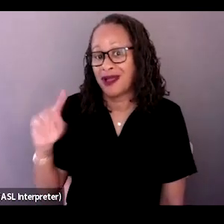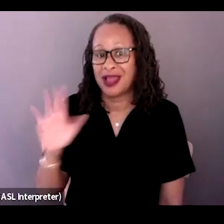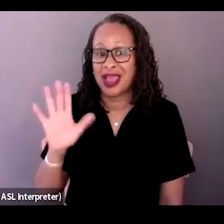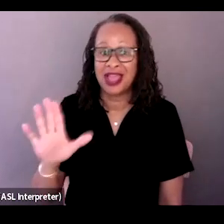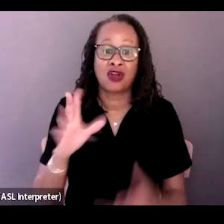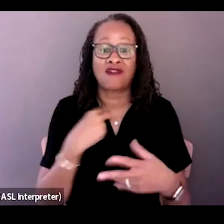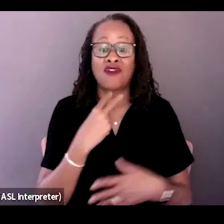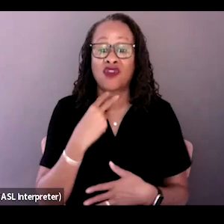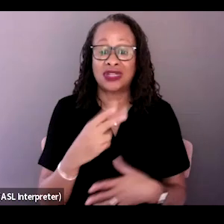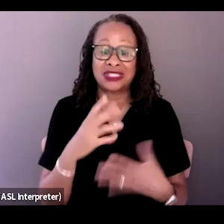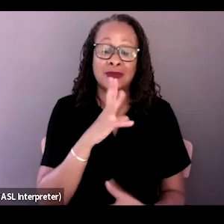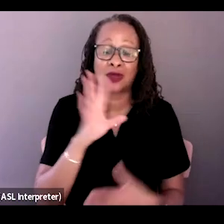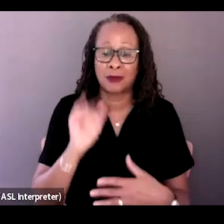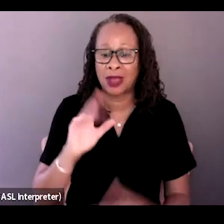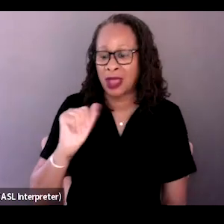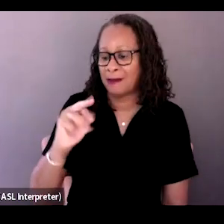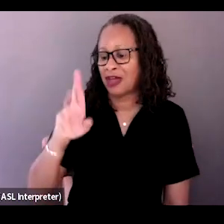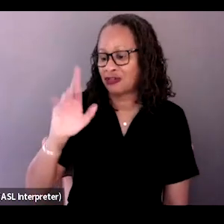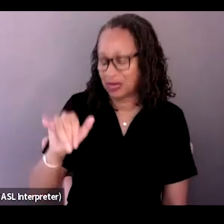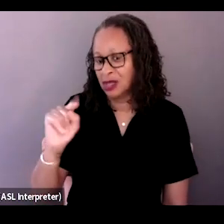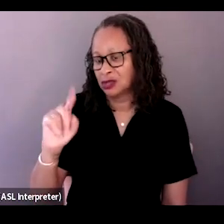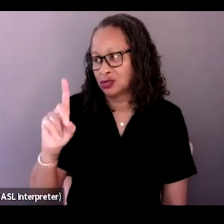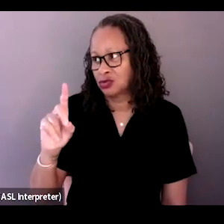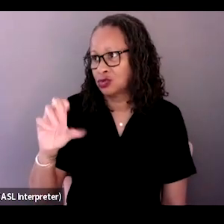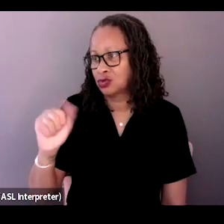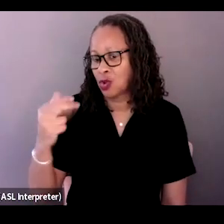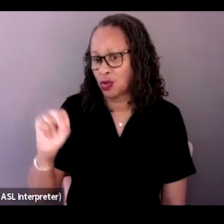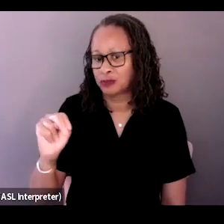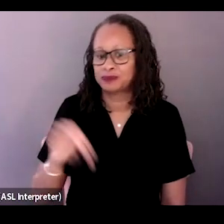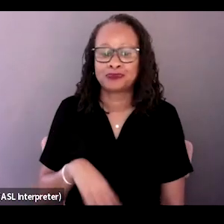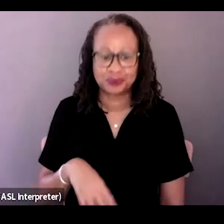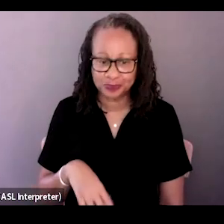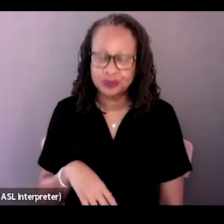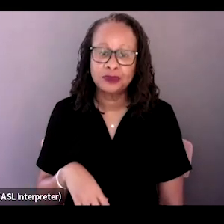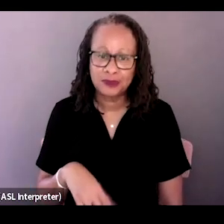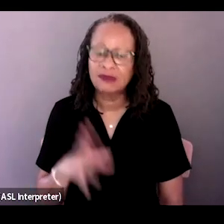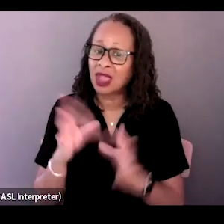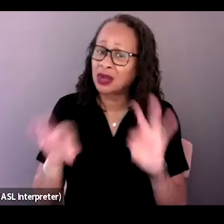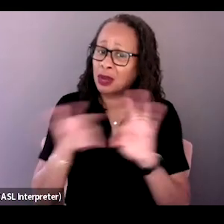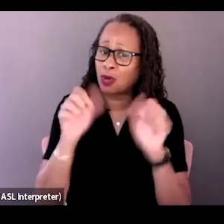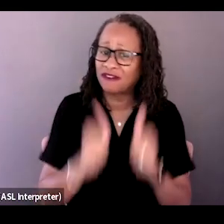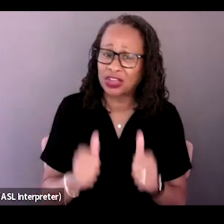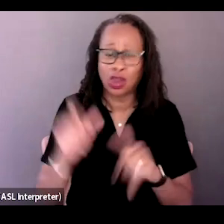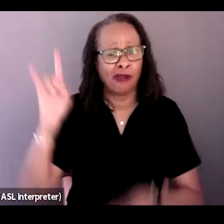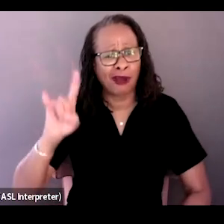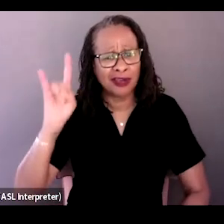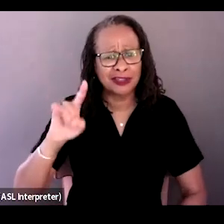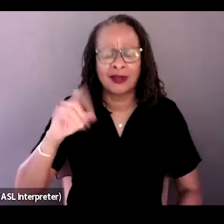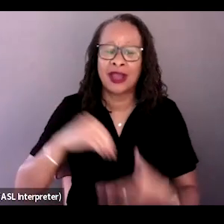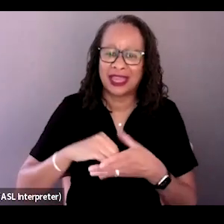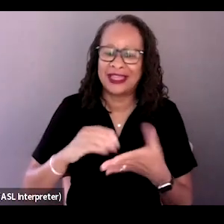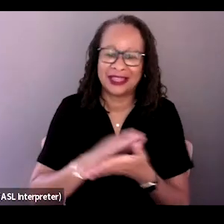by Marie Dawn. She's Zap Mama, who an important figure, rock star in the 90s